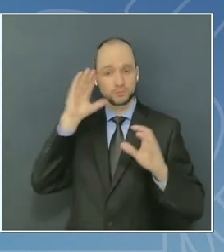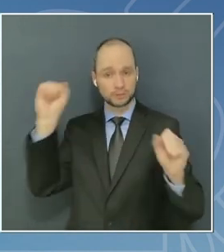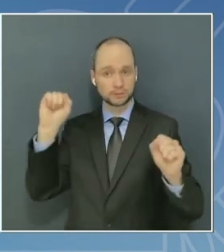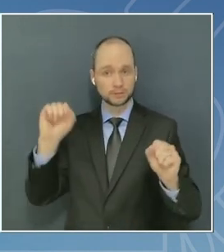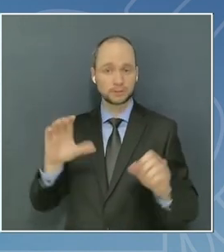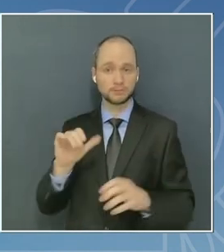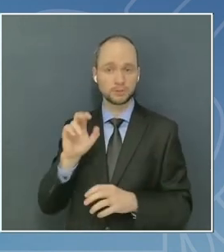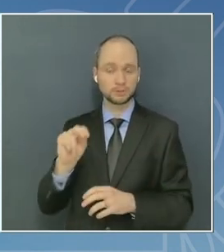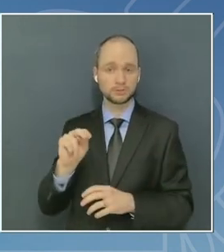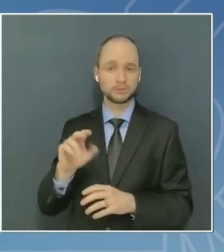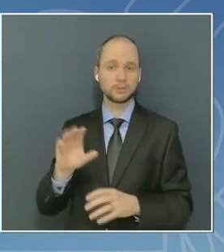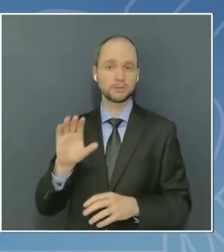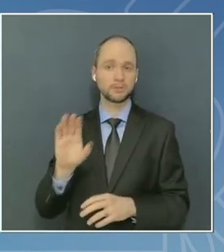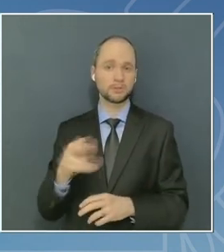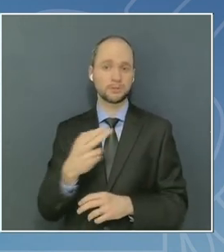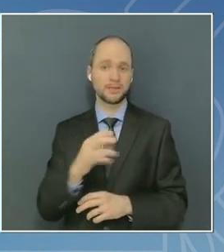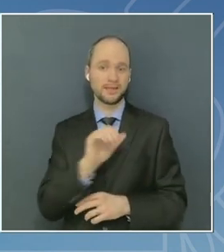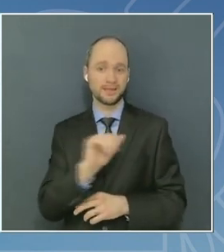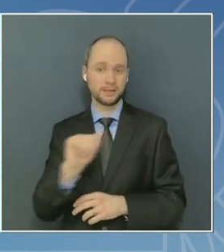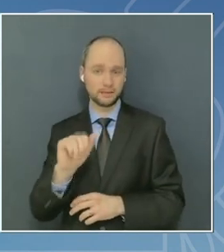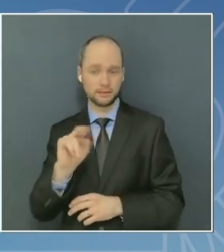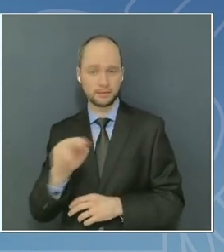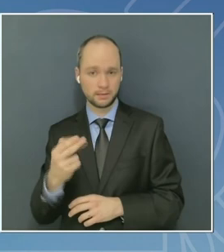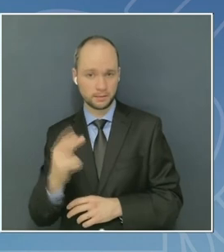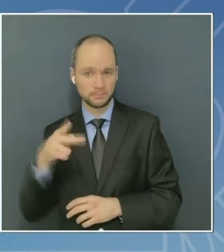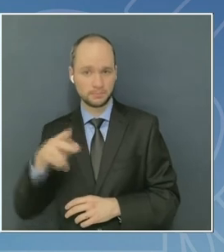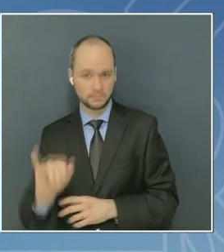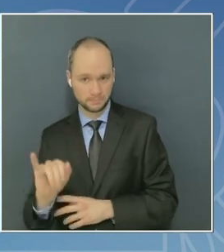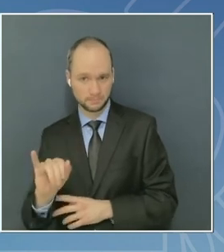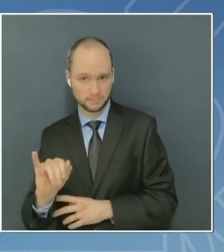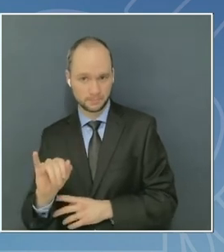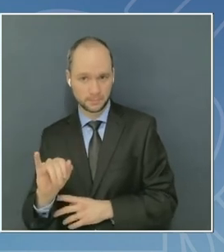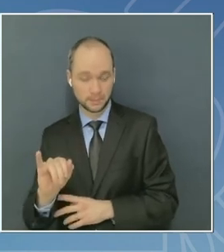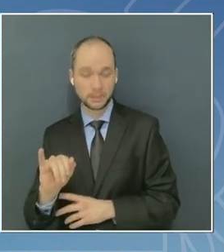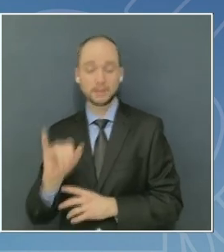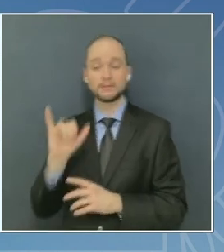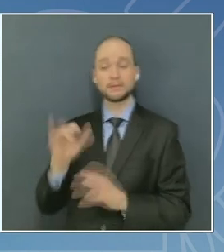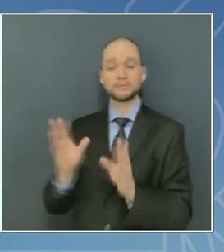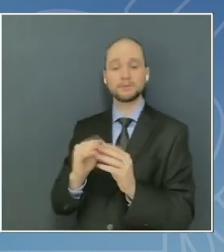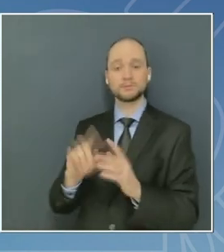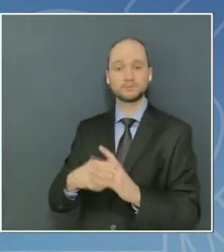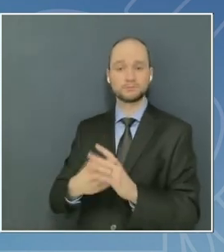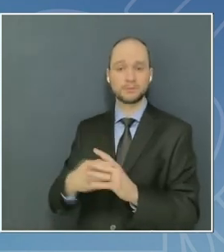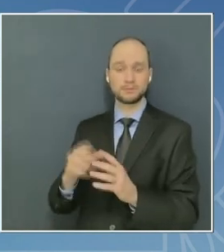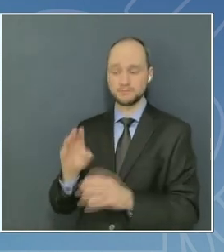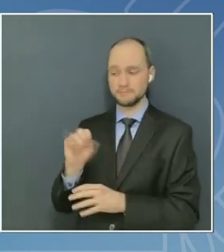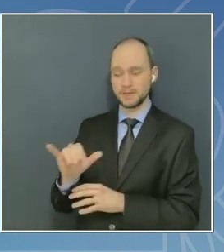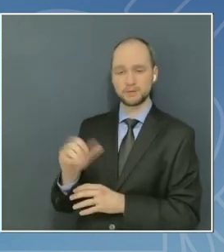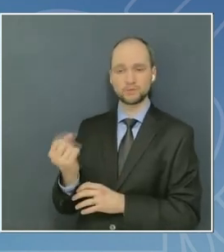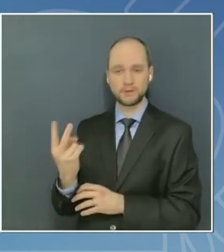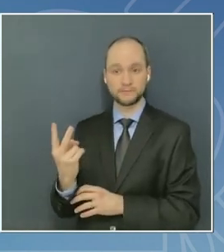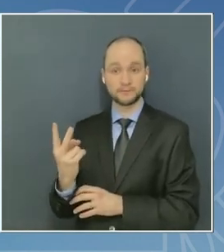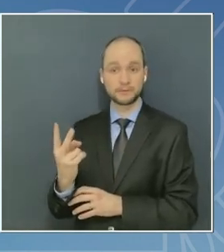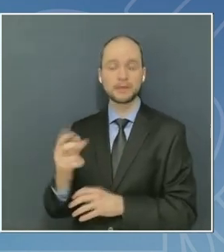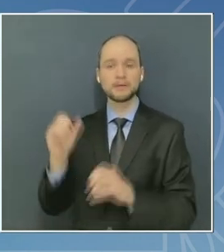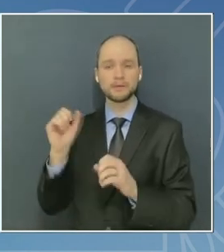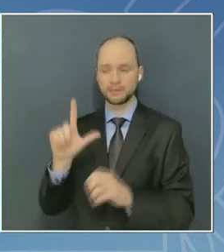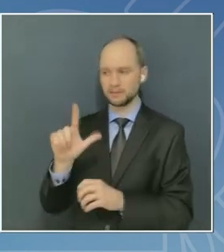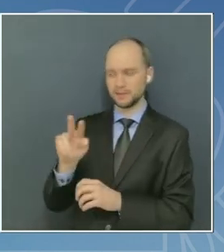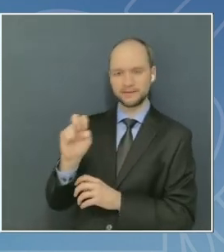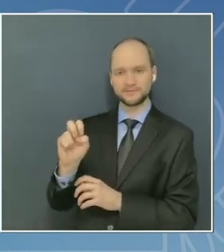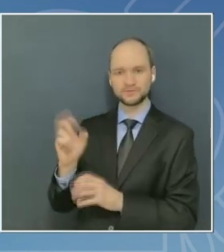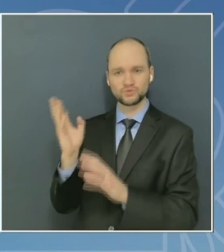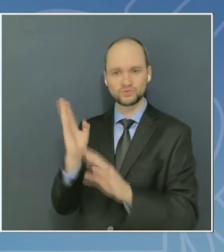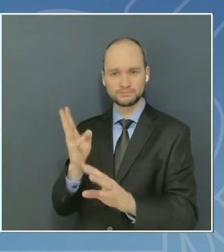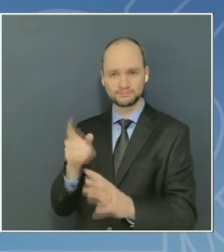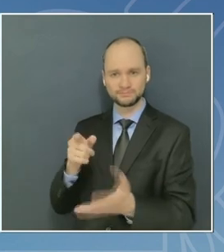Islanders will meet on May 12th. And that meeting is open to the public and will be live streamed. So you can find out more through the website of the White House